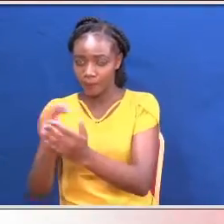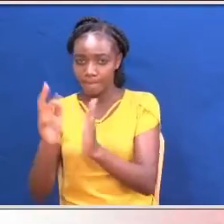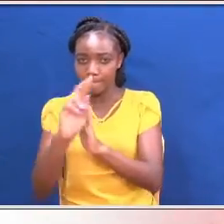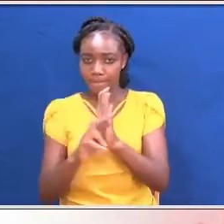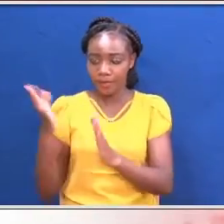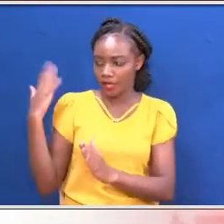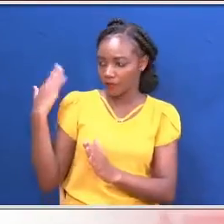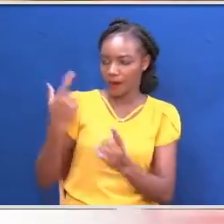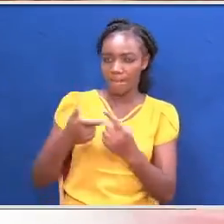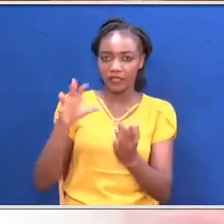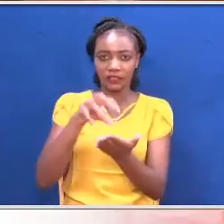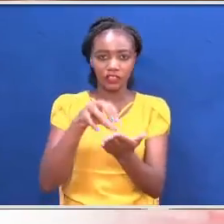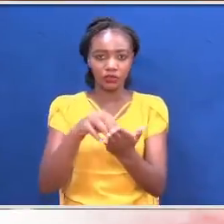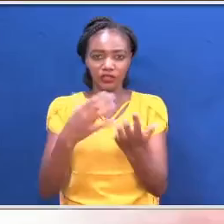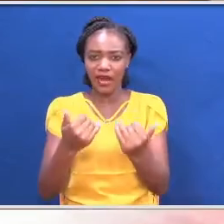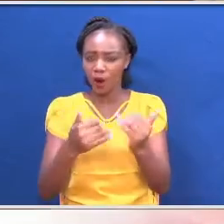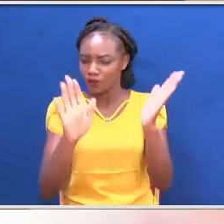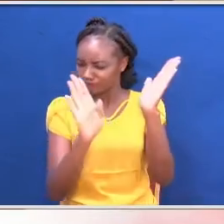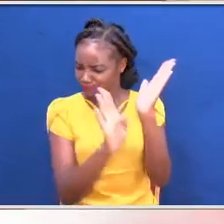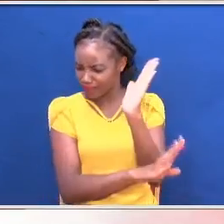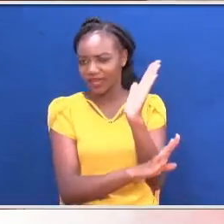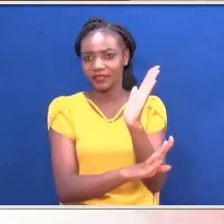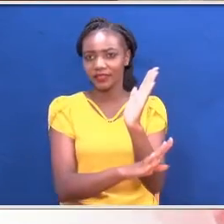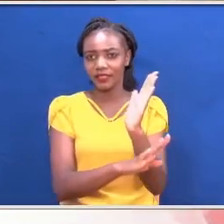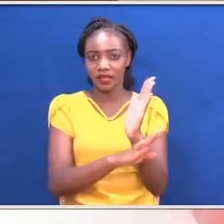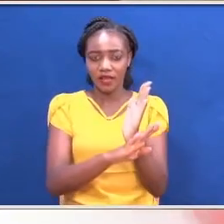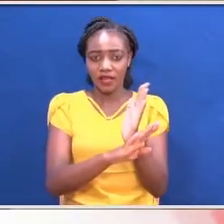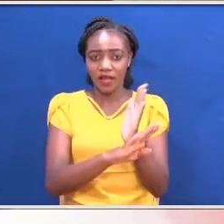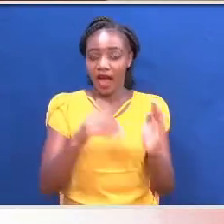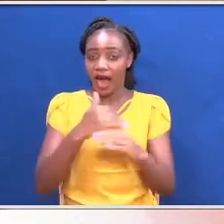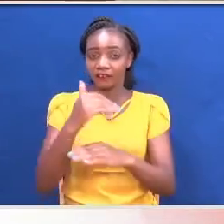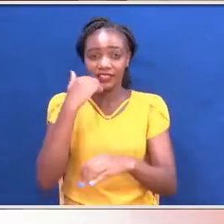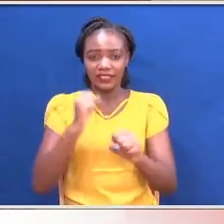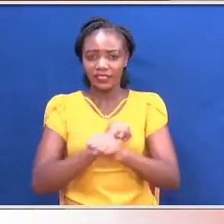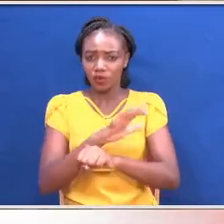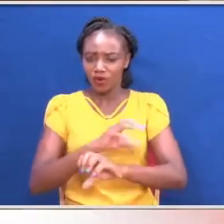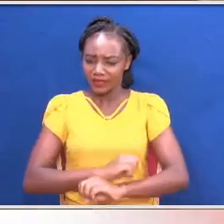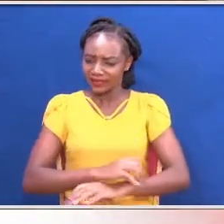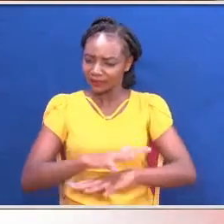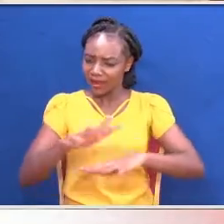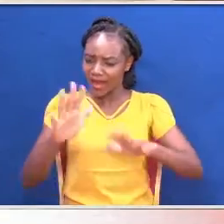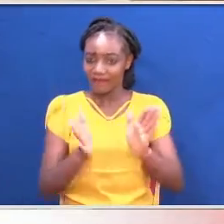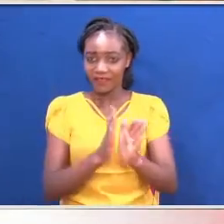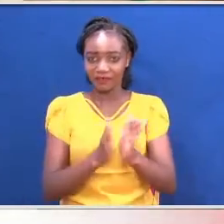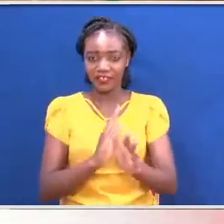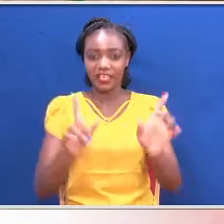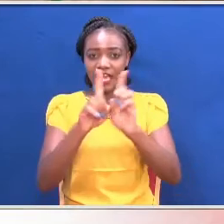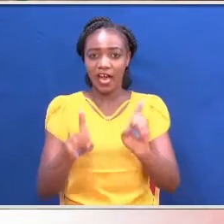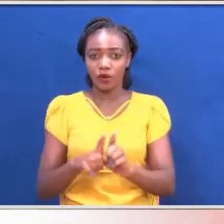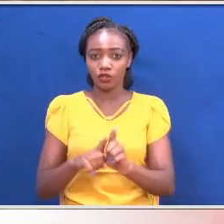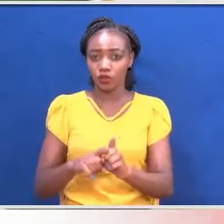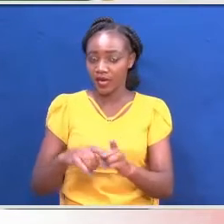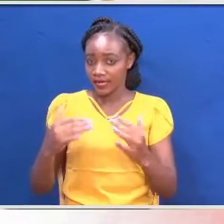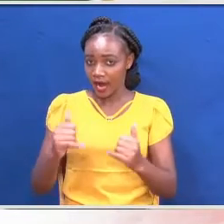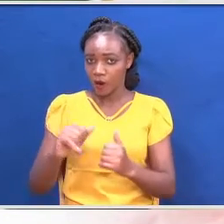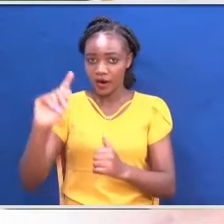the situation has gone from bad to worse over the three waves of the COVID pandemic. According to the Federation of Kenya